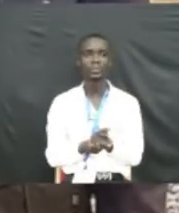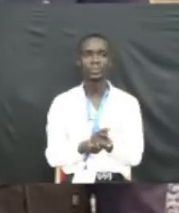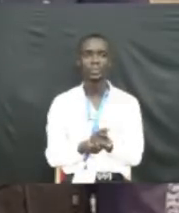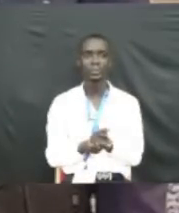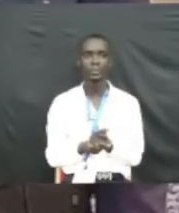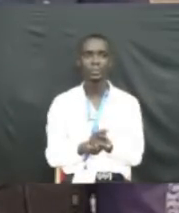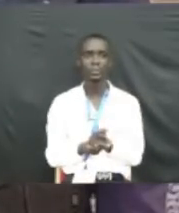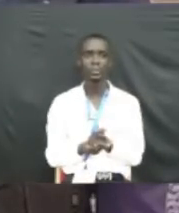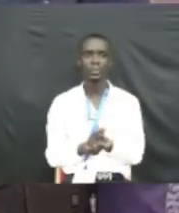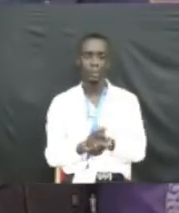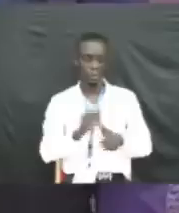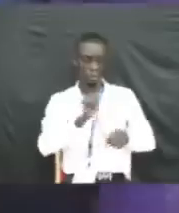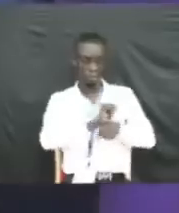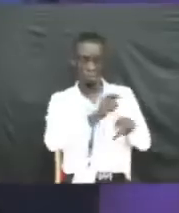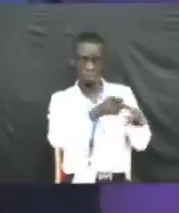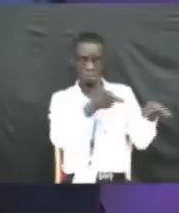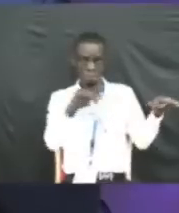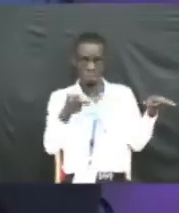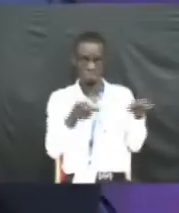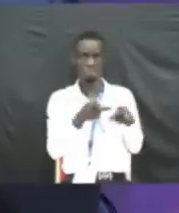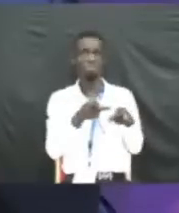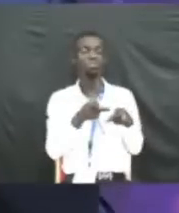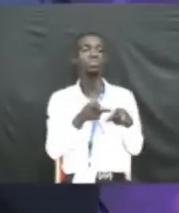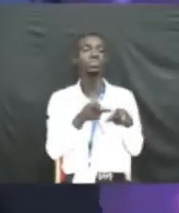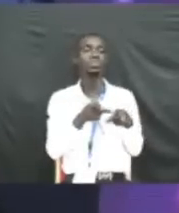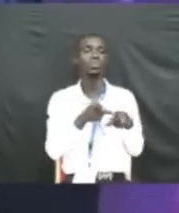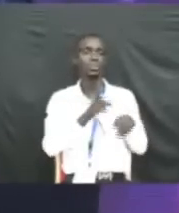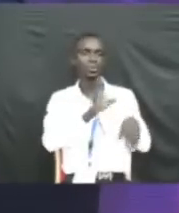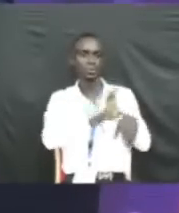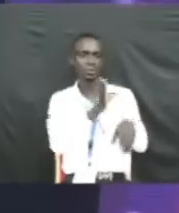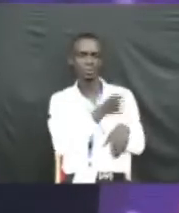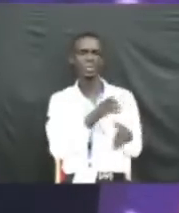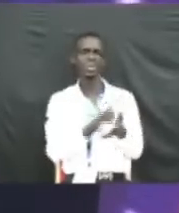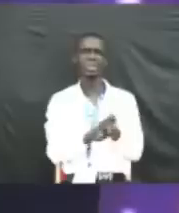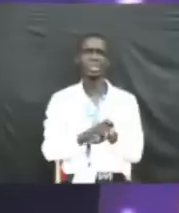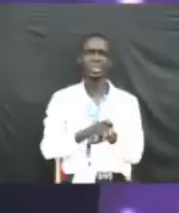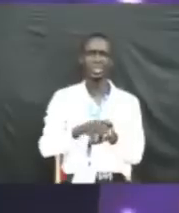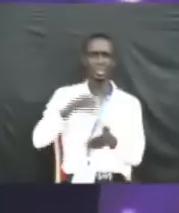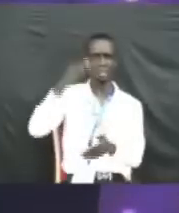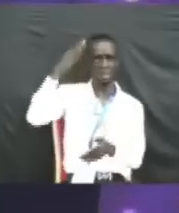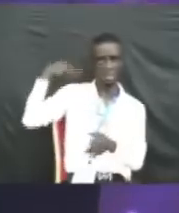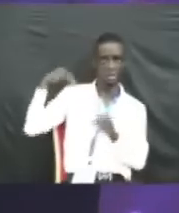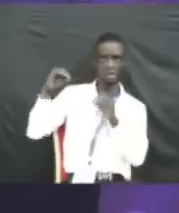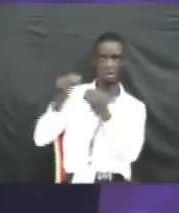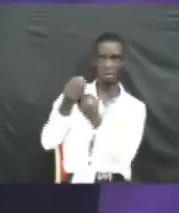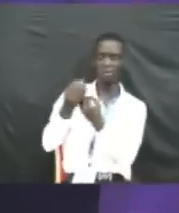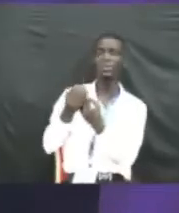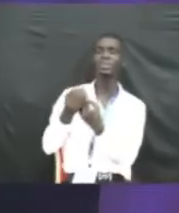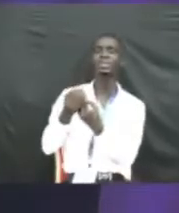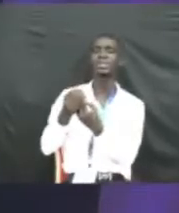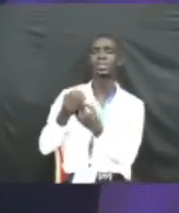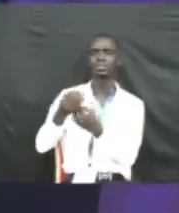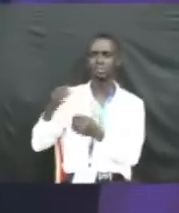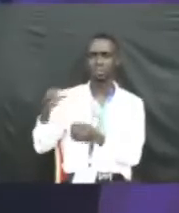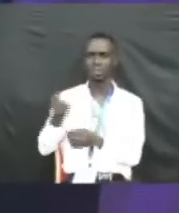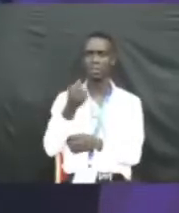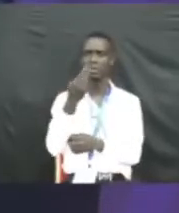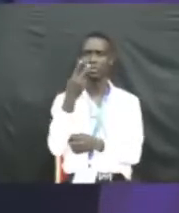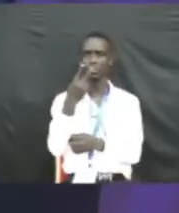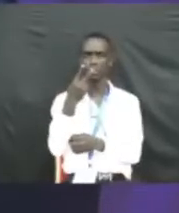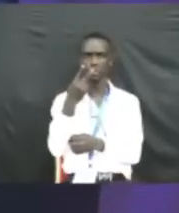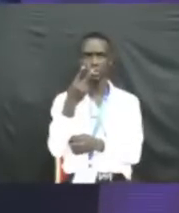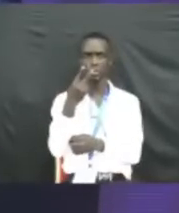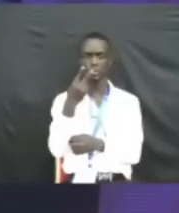Now workplace chapency. The headquarters of the church are seconded two ordained ministers as chaplain for the